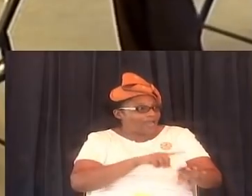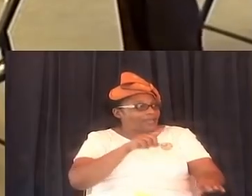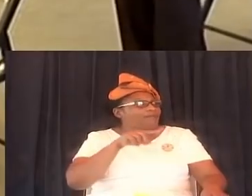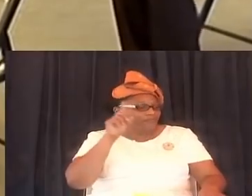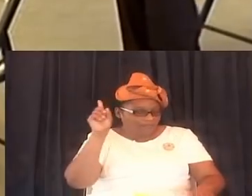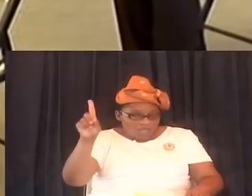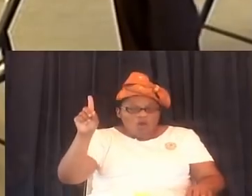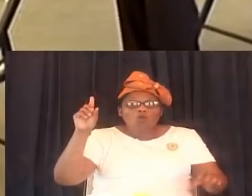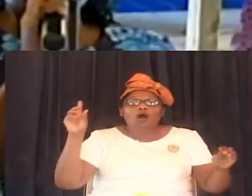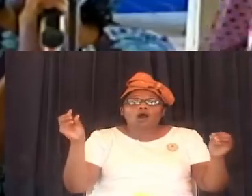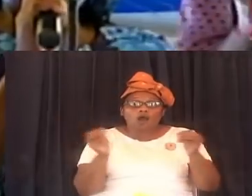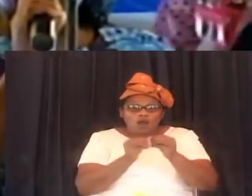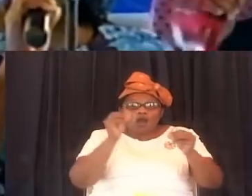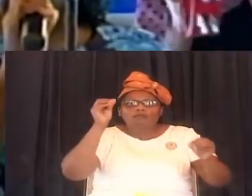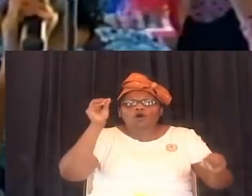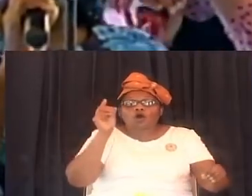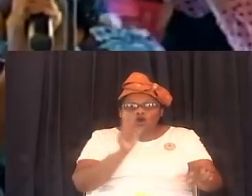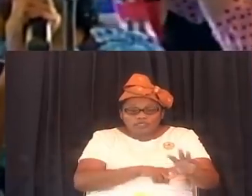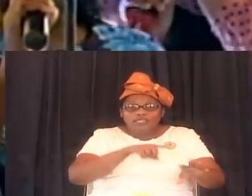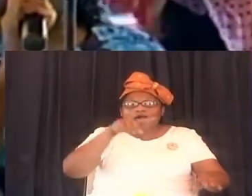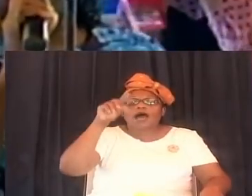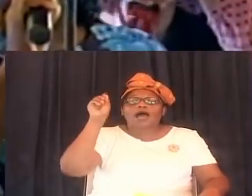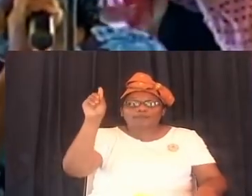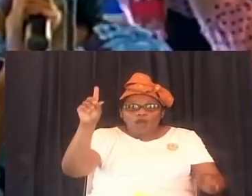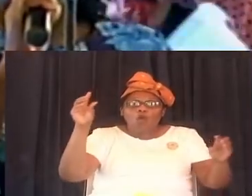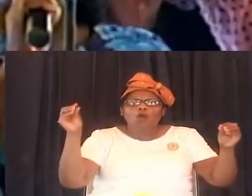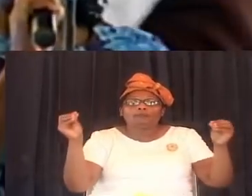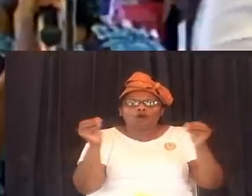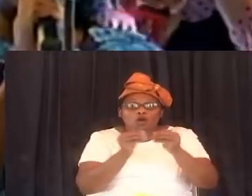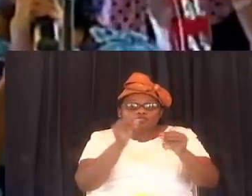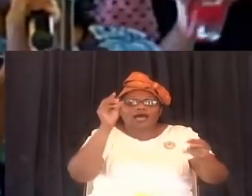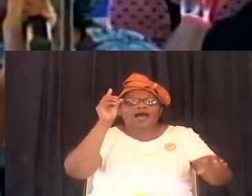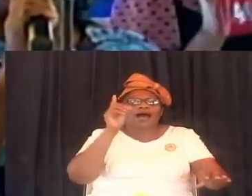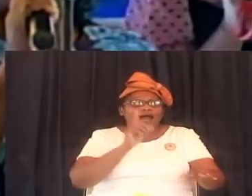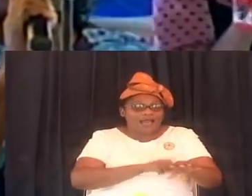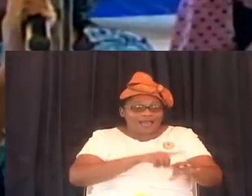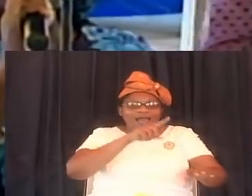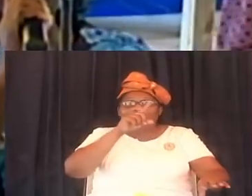time. Put your hands together and sing. One more time. One more